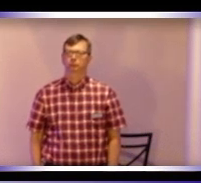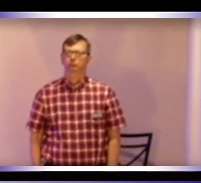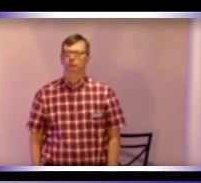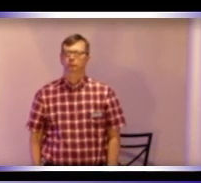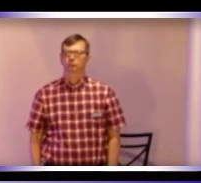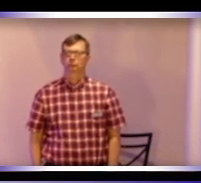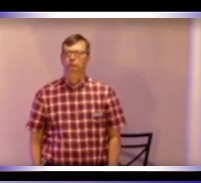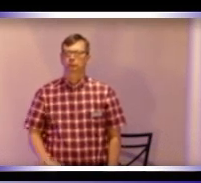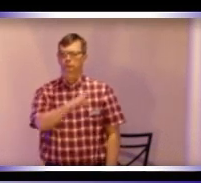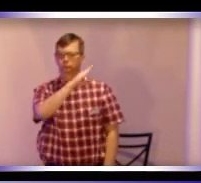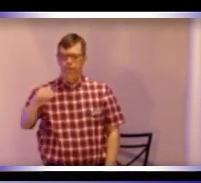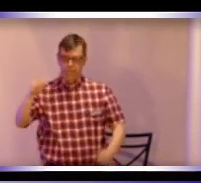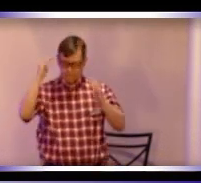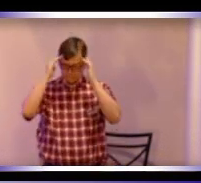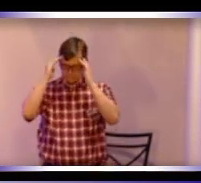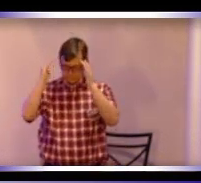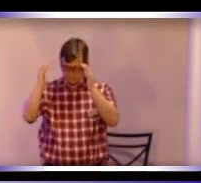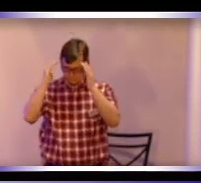and consider,